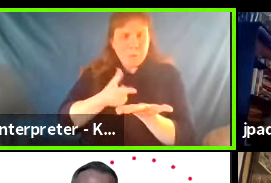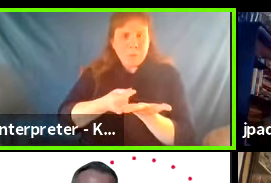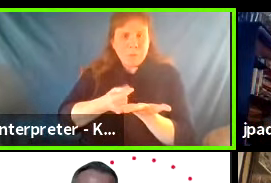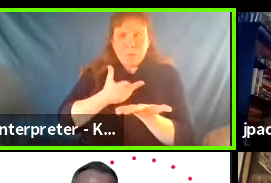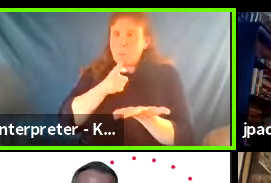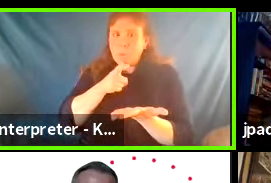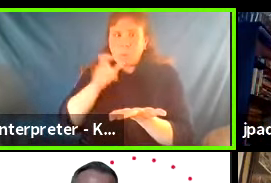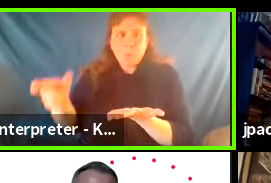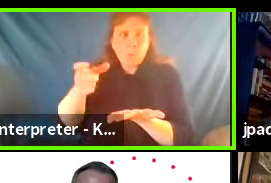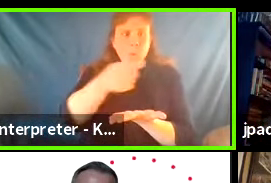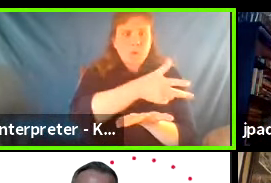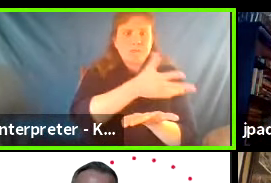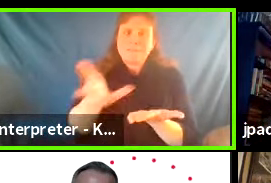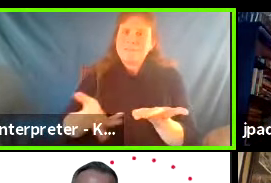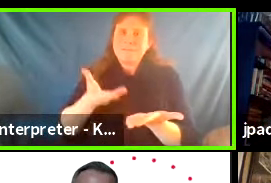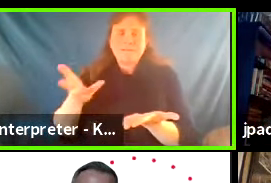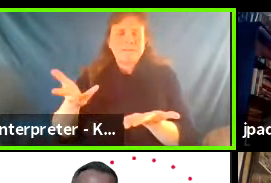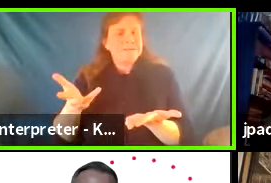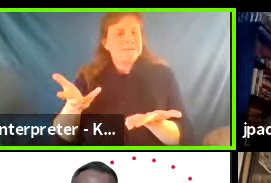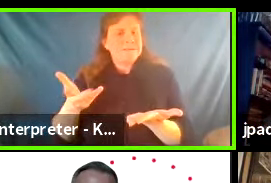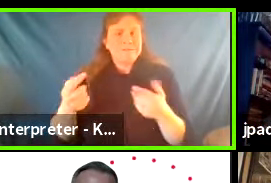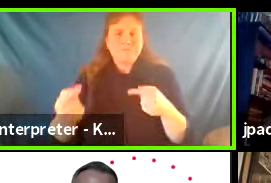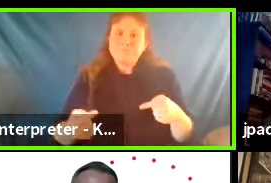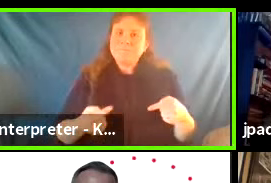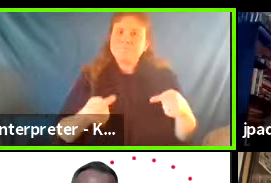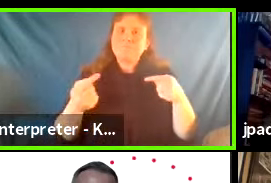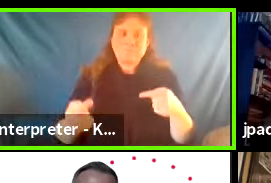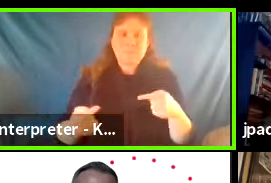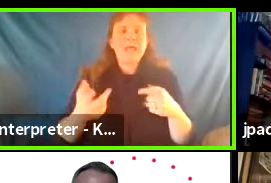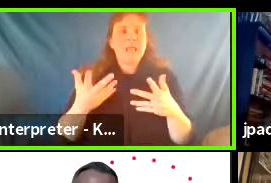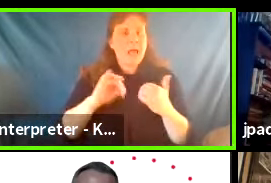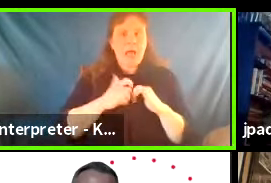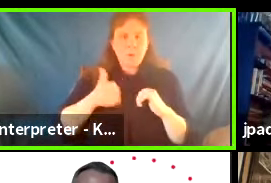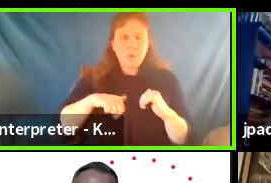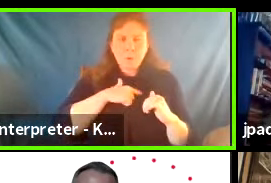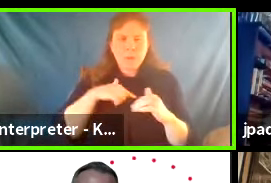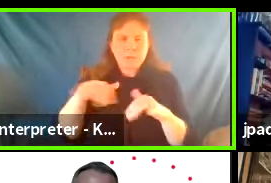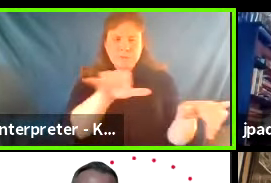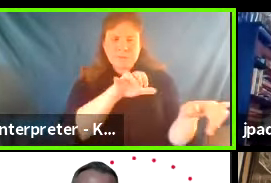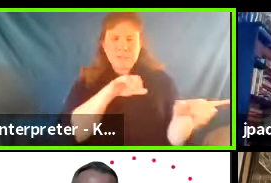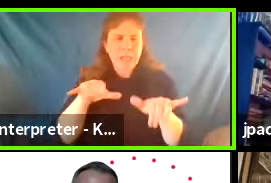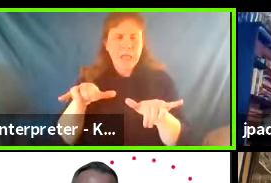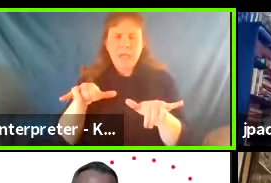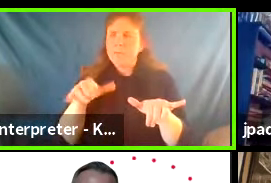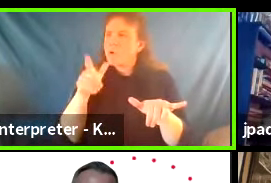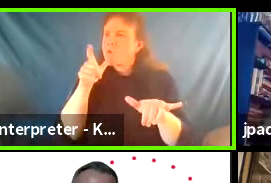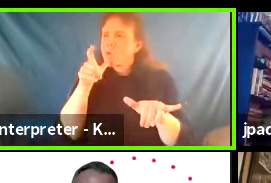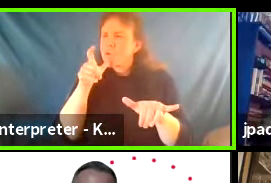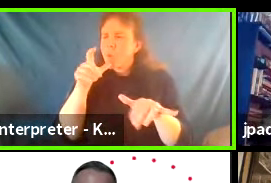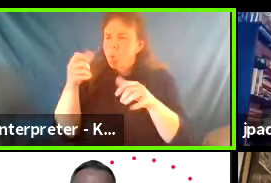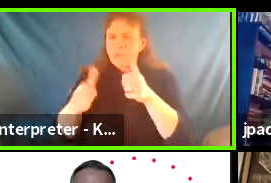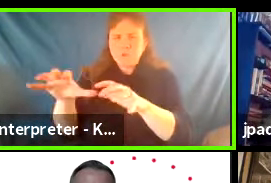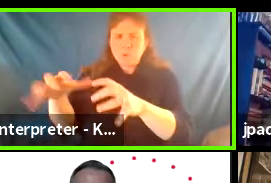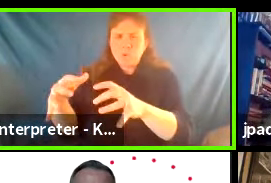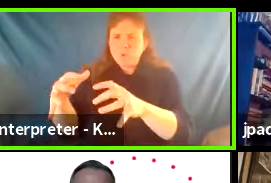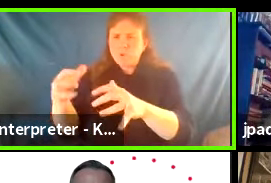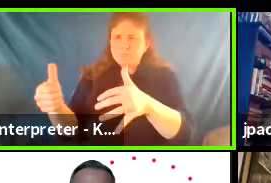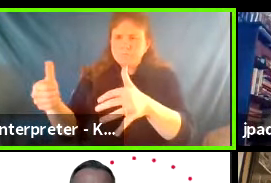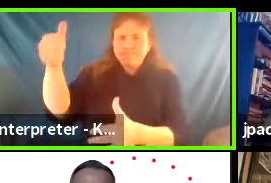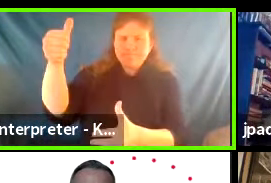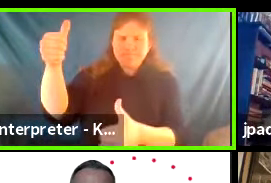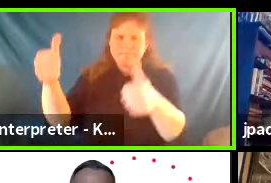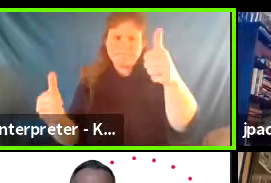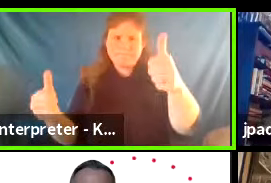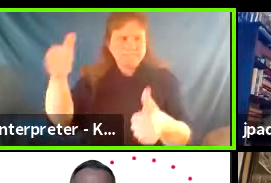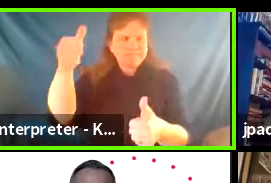and have ways that we operationalize all across the board how to prioritize within that group for the highest and most